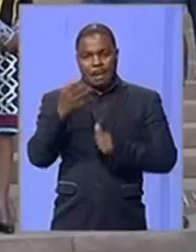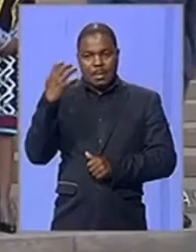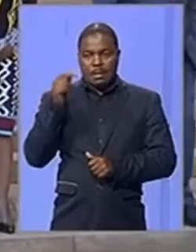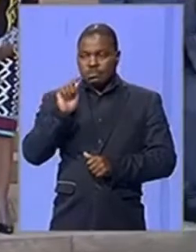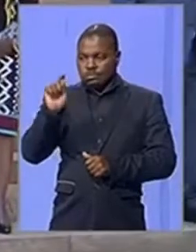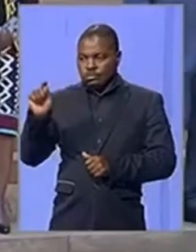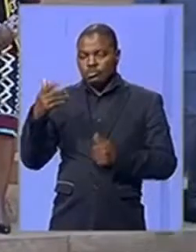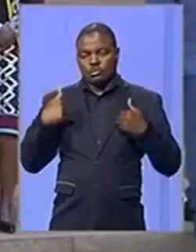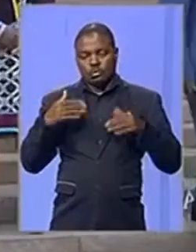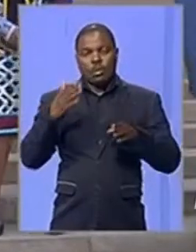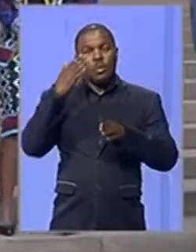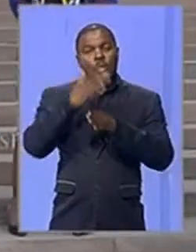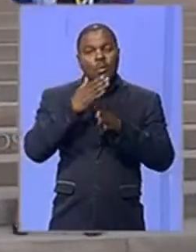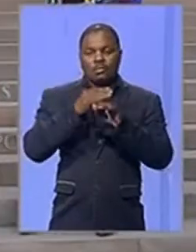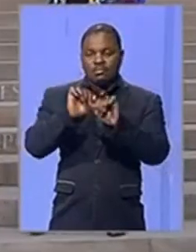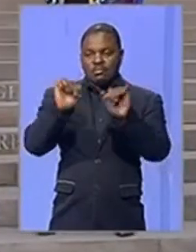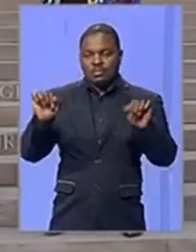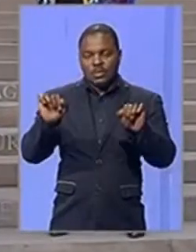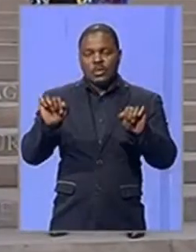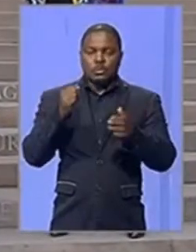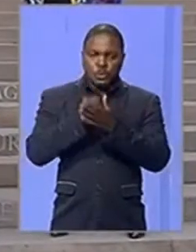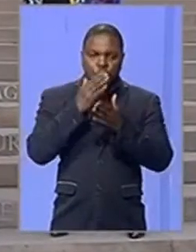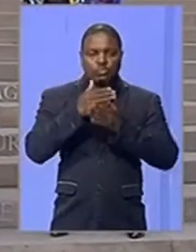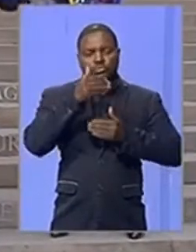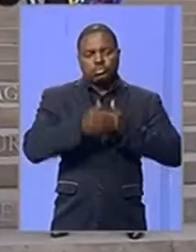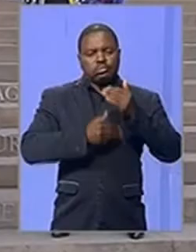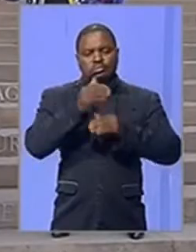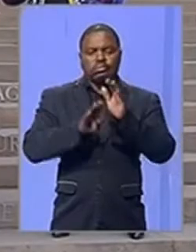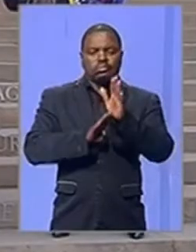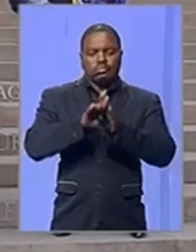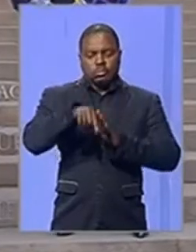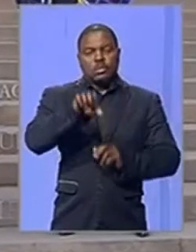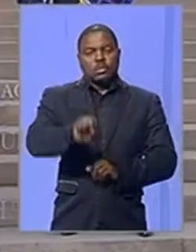ba tla thoma go dira mošomo wa bona go netefatša tšwelopele mo nageng.